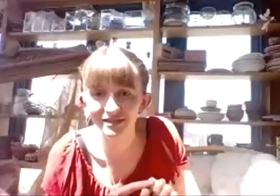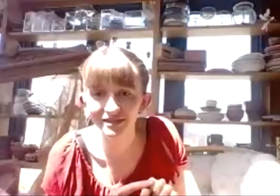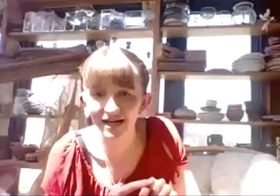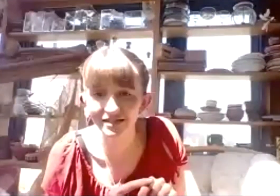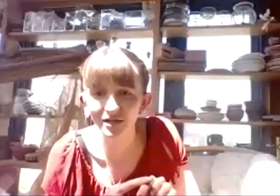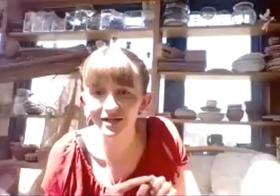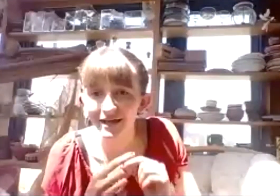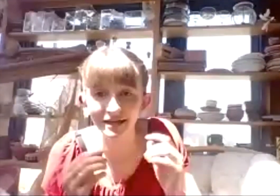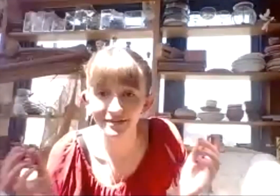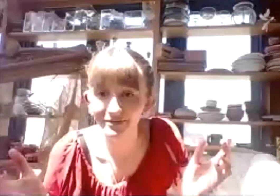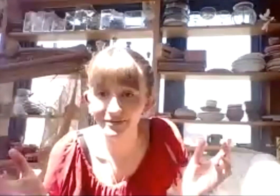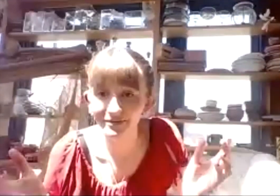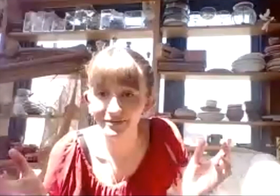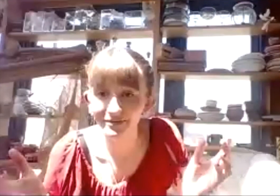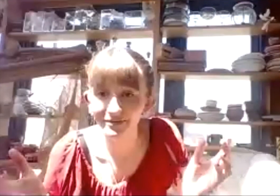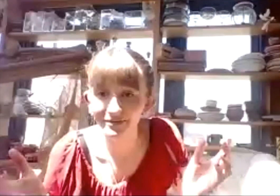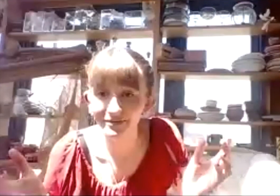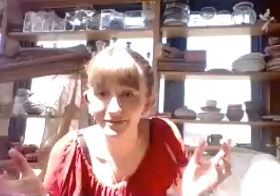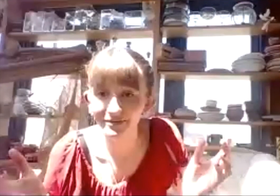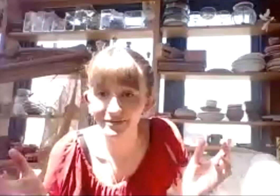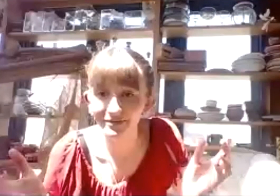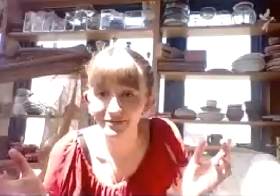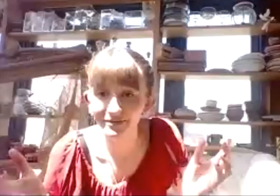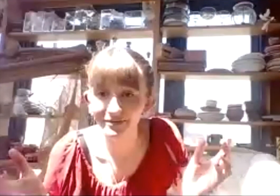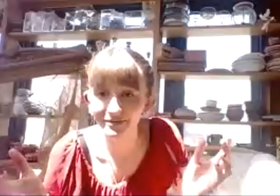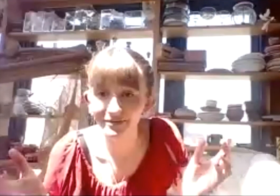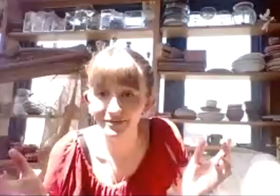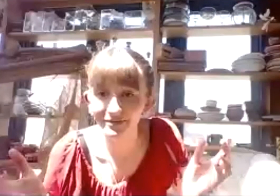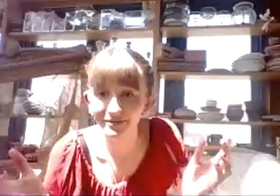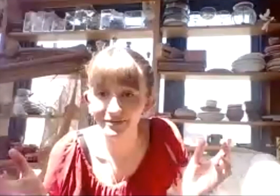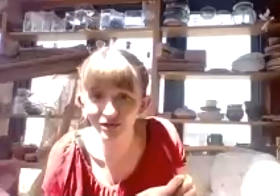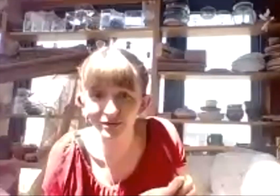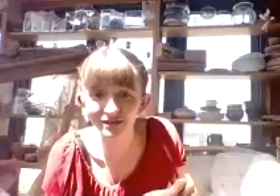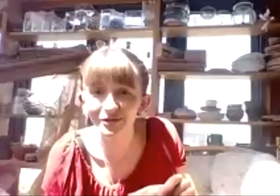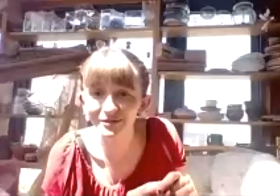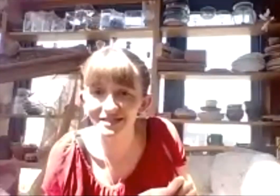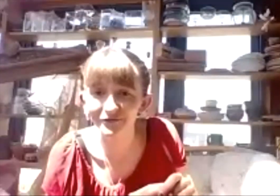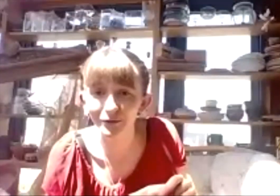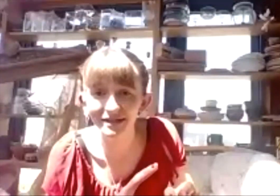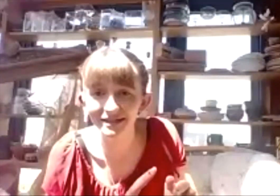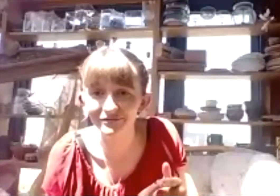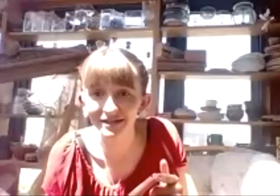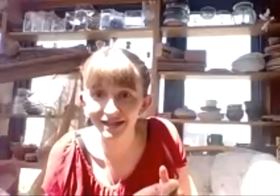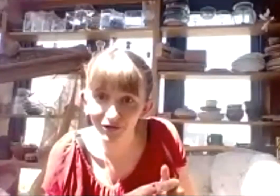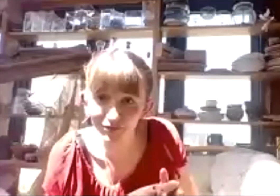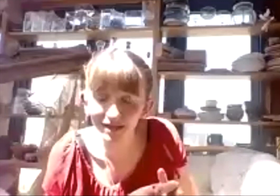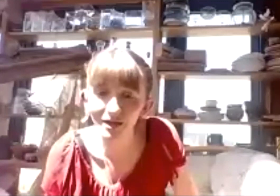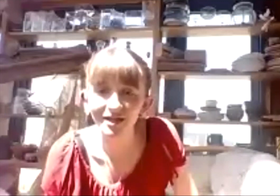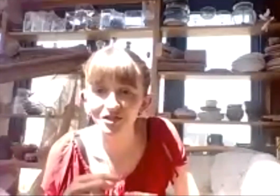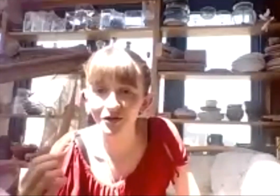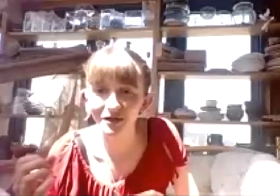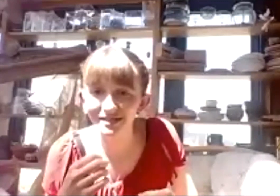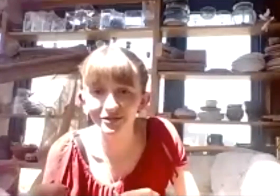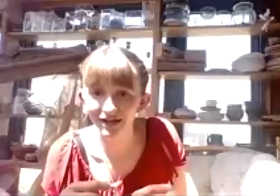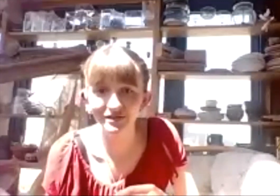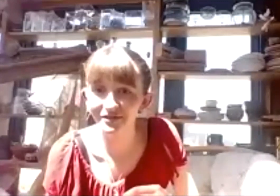discover a dinosaur and give it their own name, and then another person would discover the same dinosaur but think it was a different one and give it their own name. So